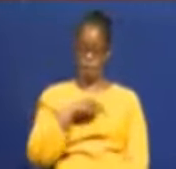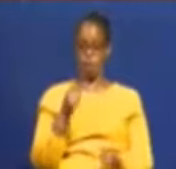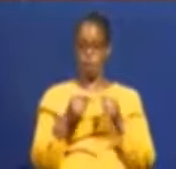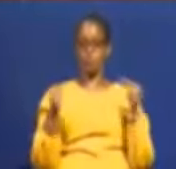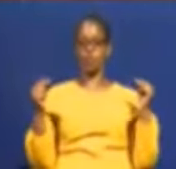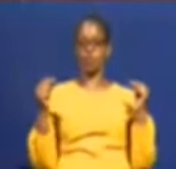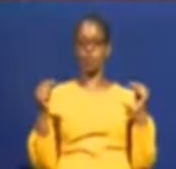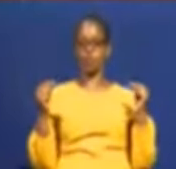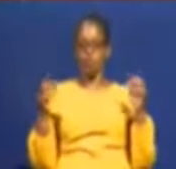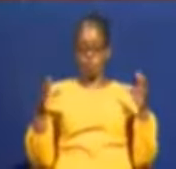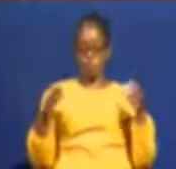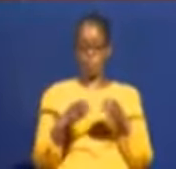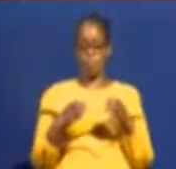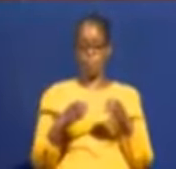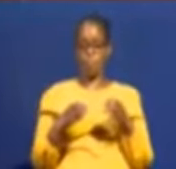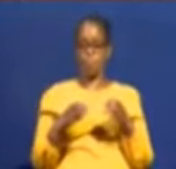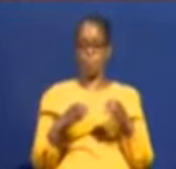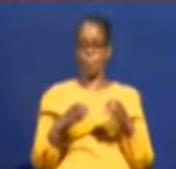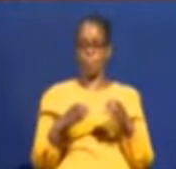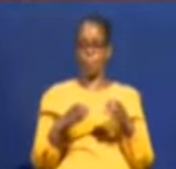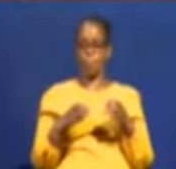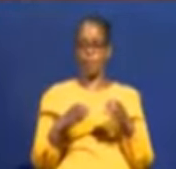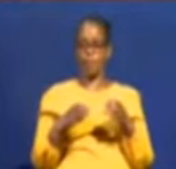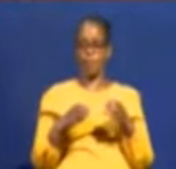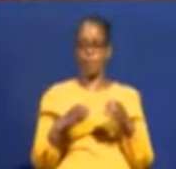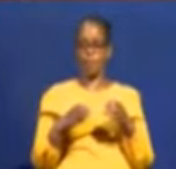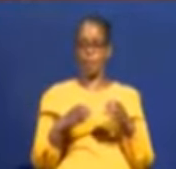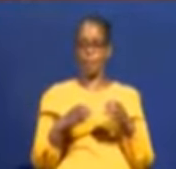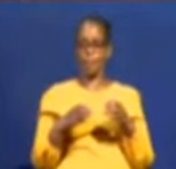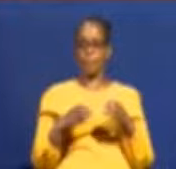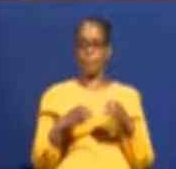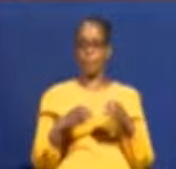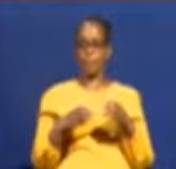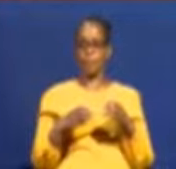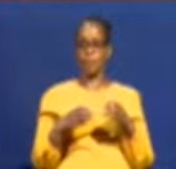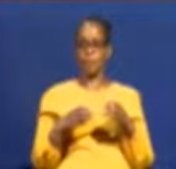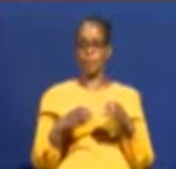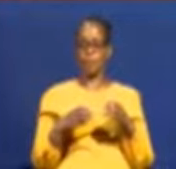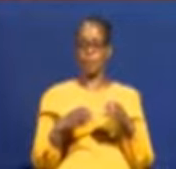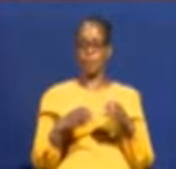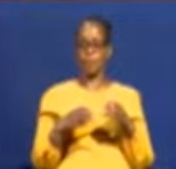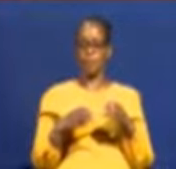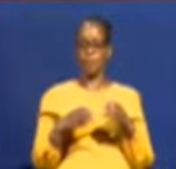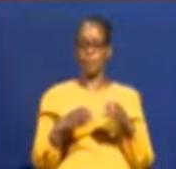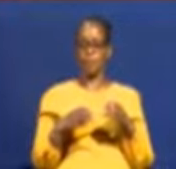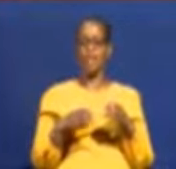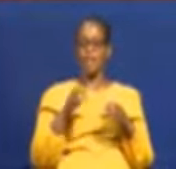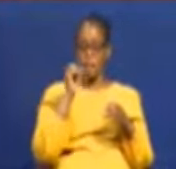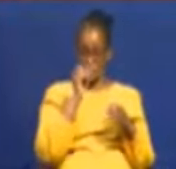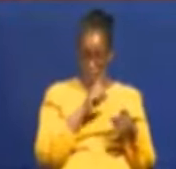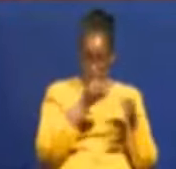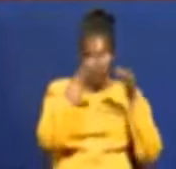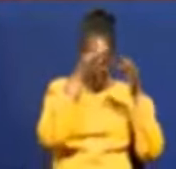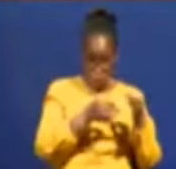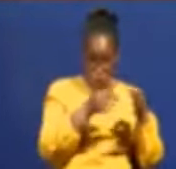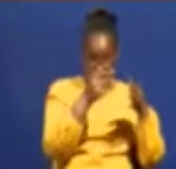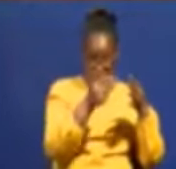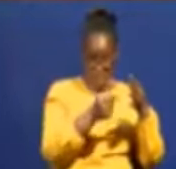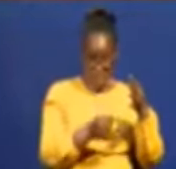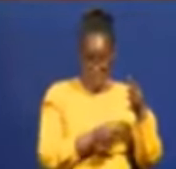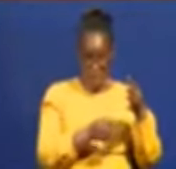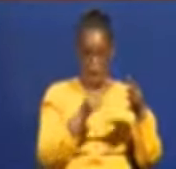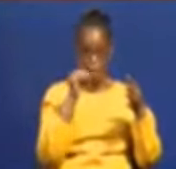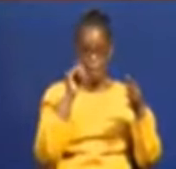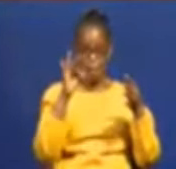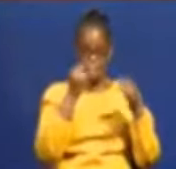for us in the opposition, Honorable Speaker, if these resolutions are actually implemented, we will have an easier